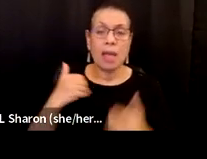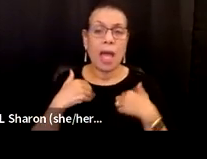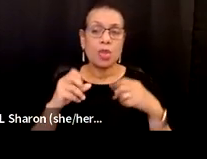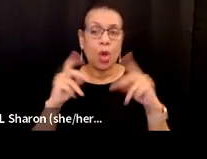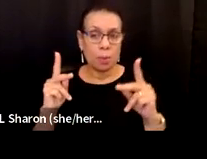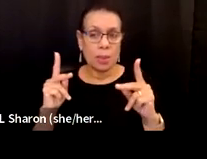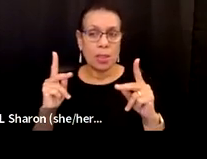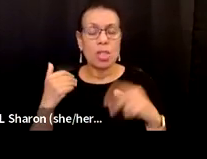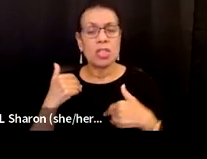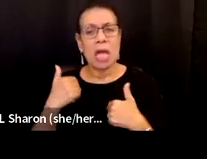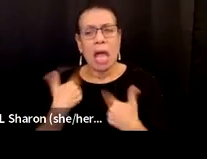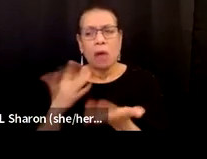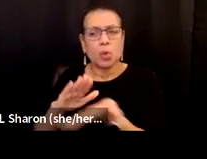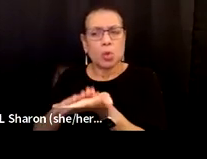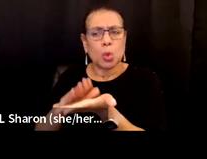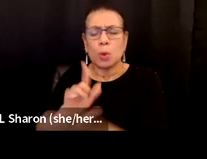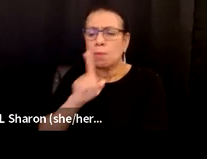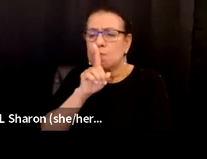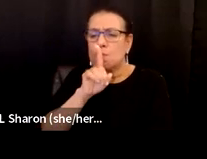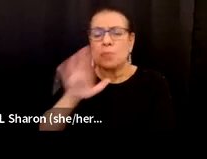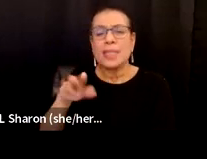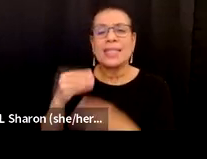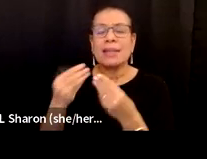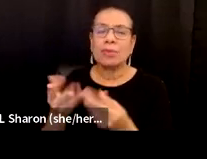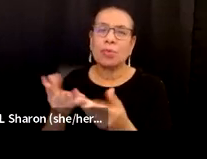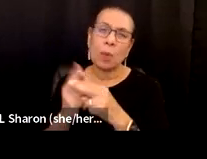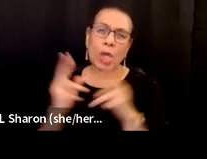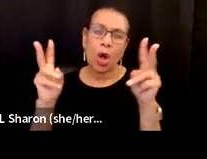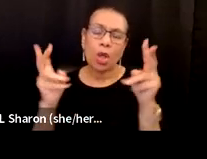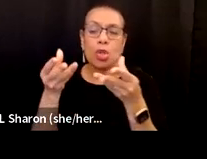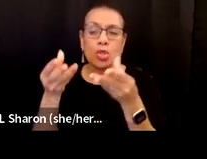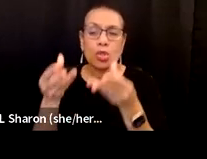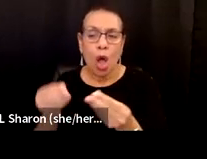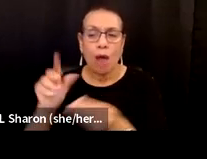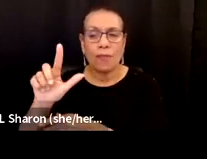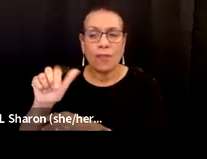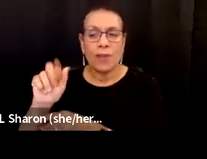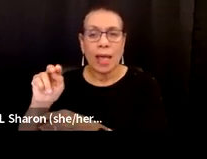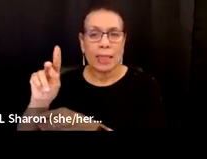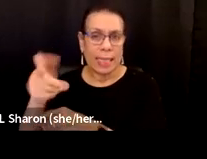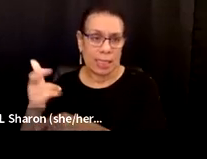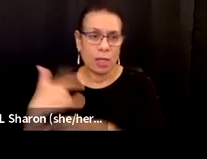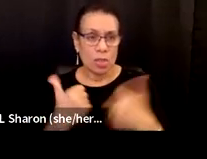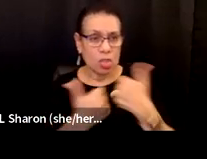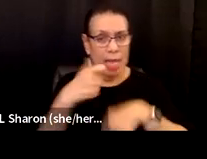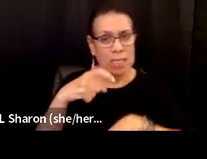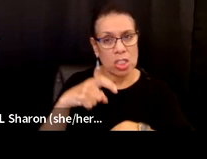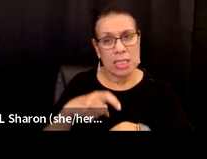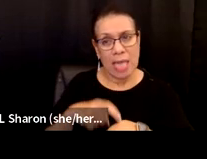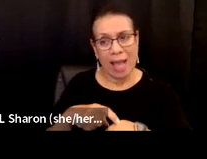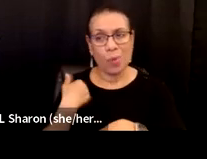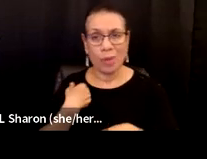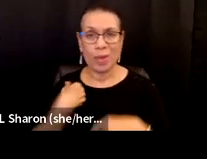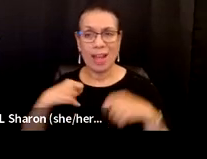hold schools harmless and provide some soft landings when times typically are pretty challenging when you have to cut